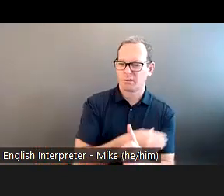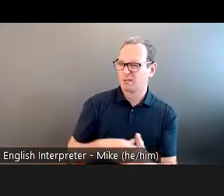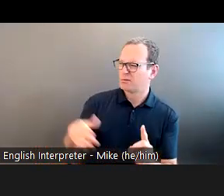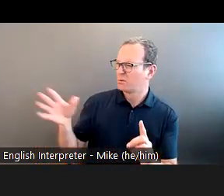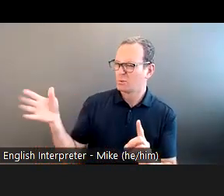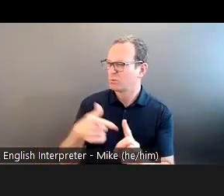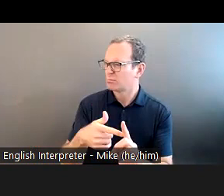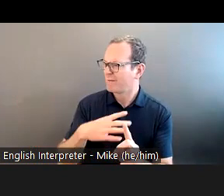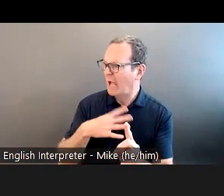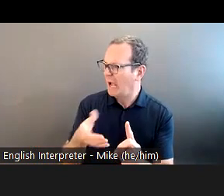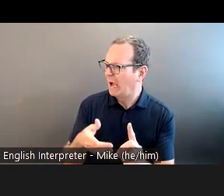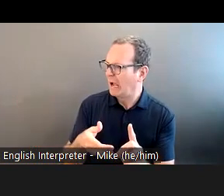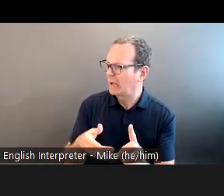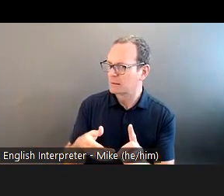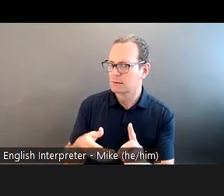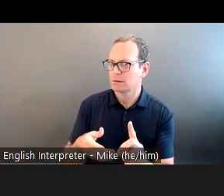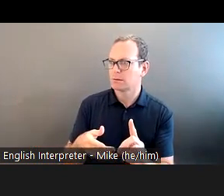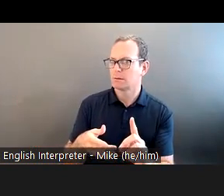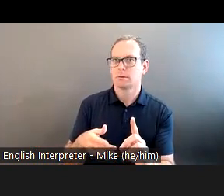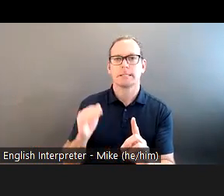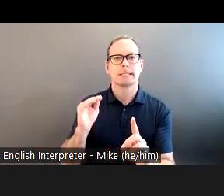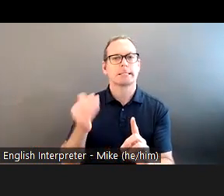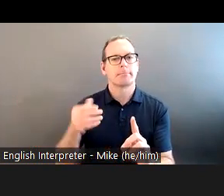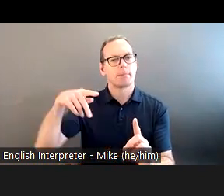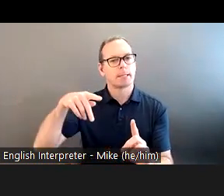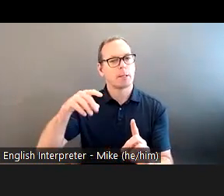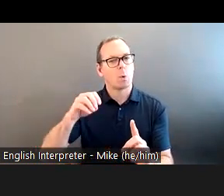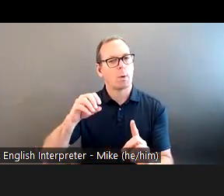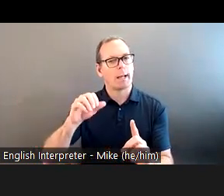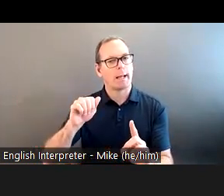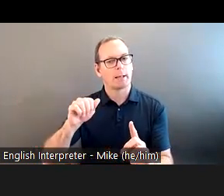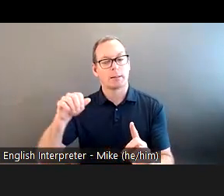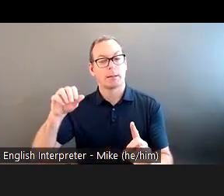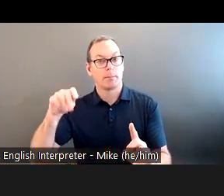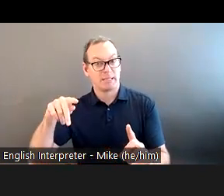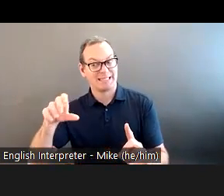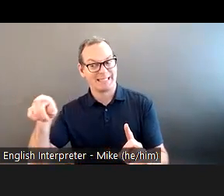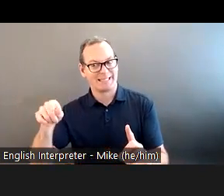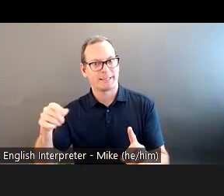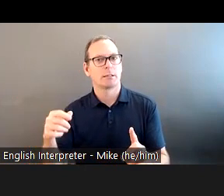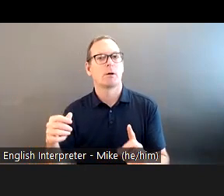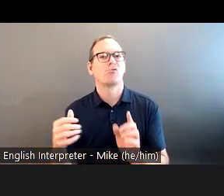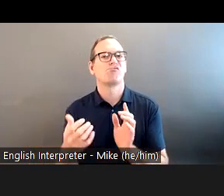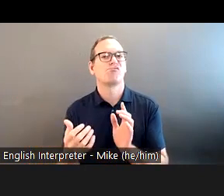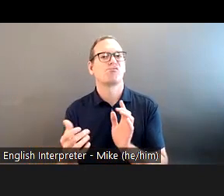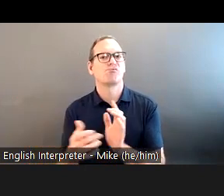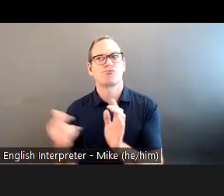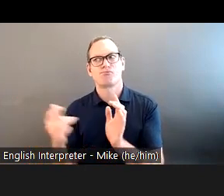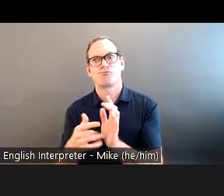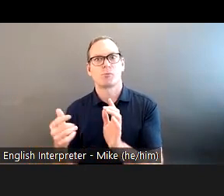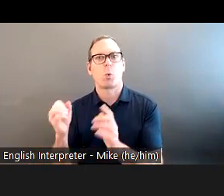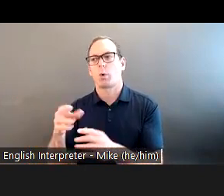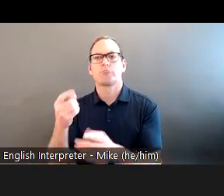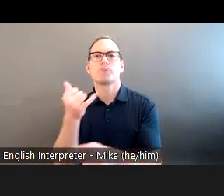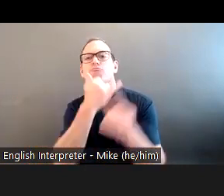current power of attorney is grossly misusing funds. How may he move forward with appointing someone else? Okay,